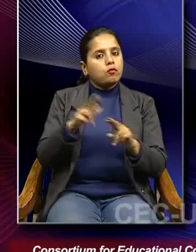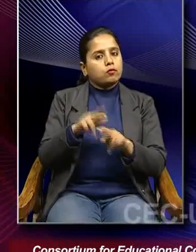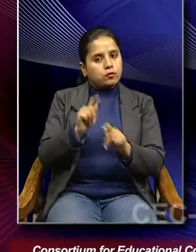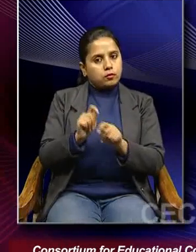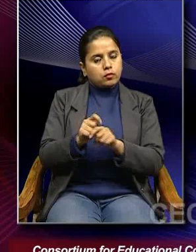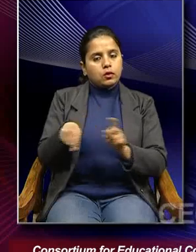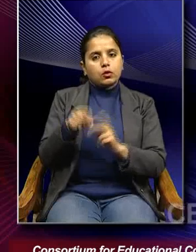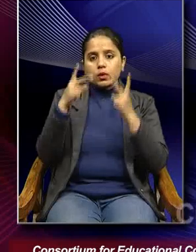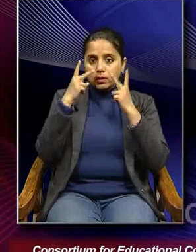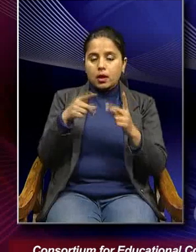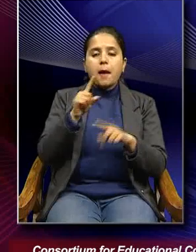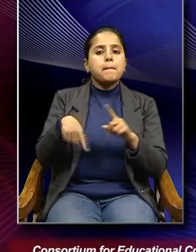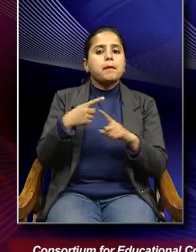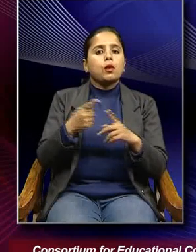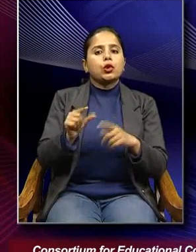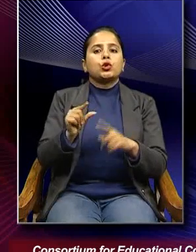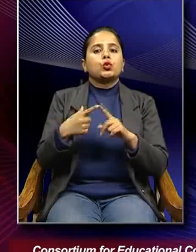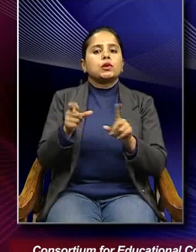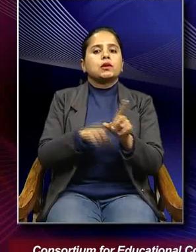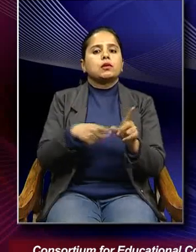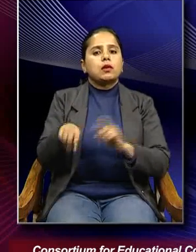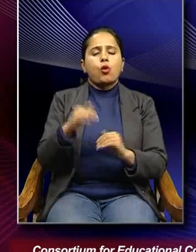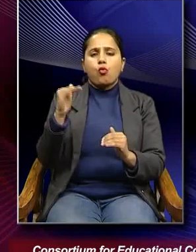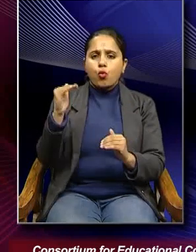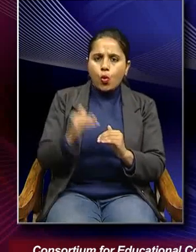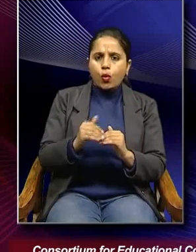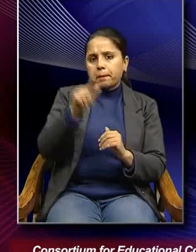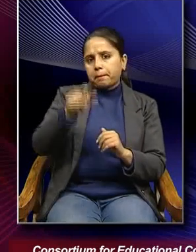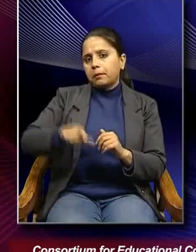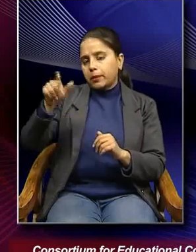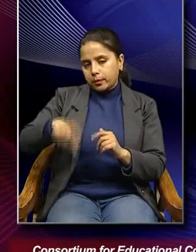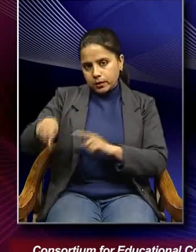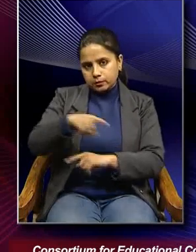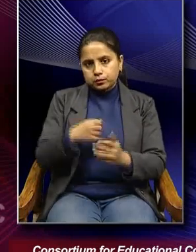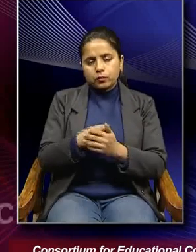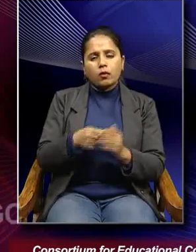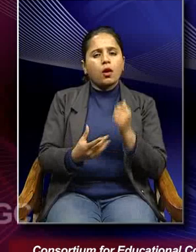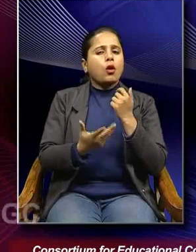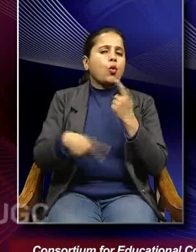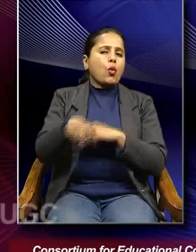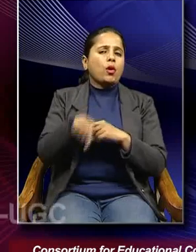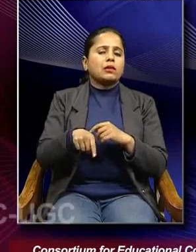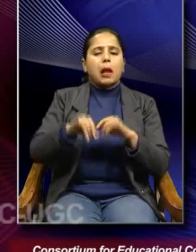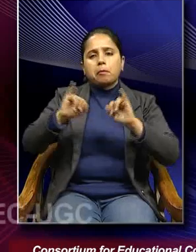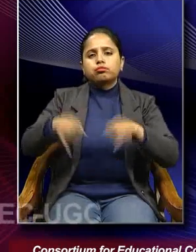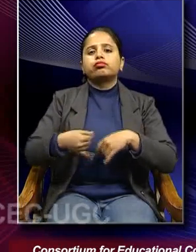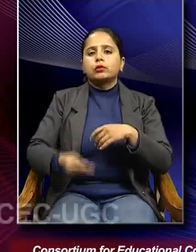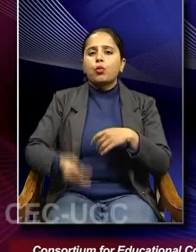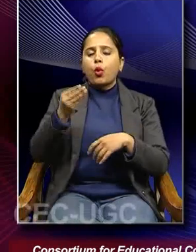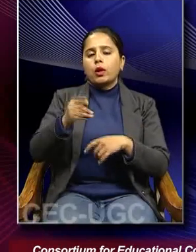you consider about the utility of the lowest individual, poorest of all, the worst of individual.